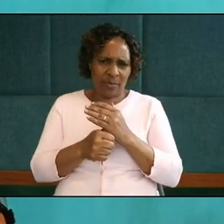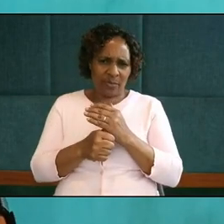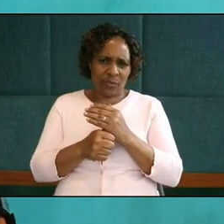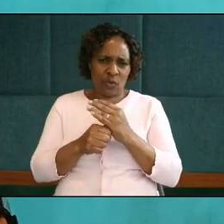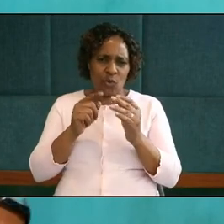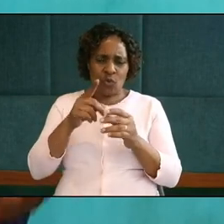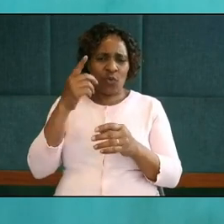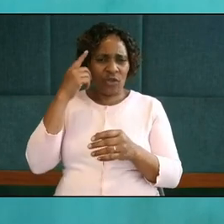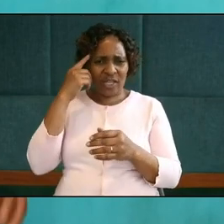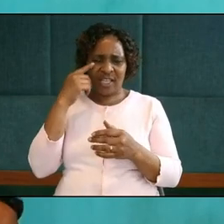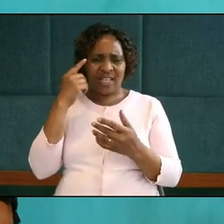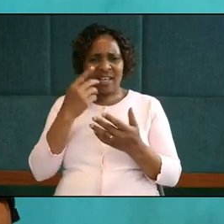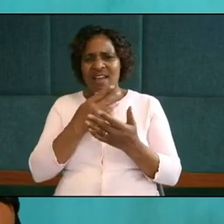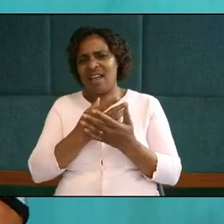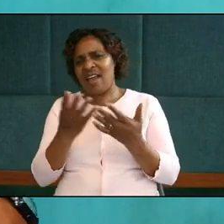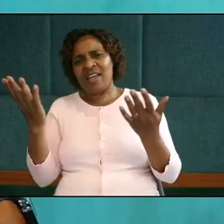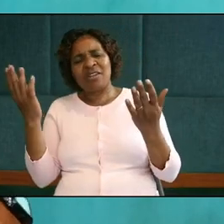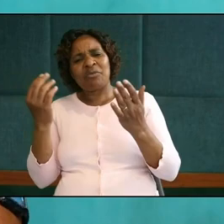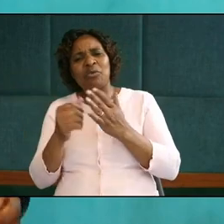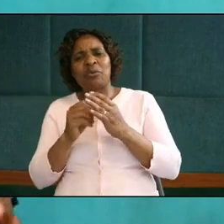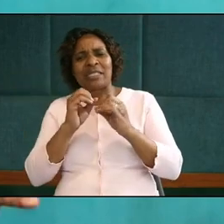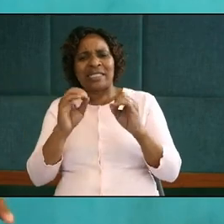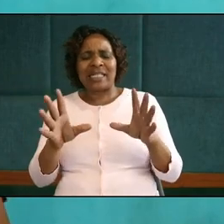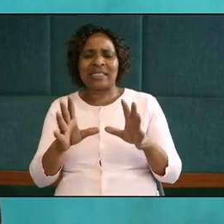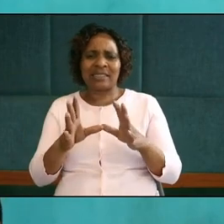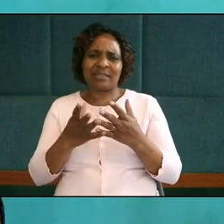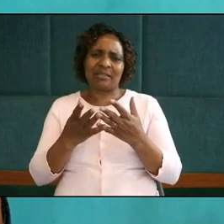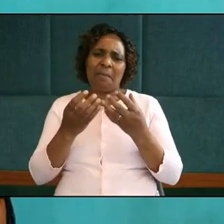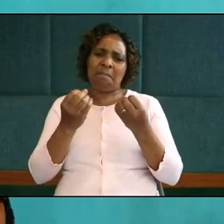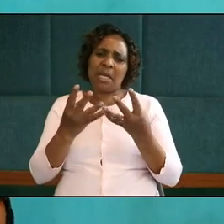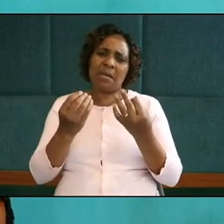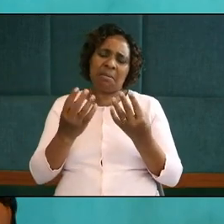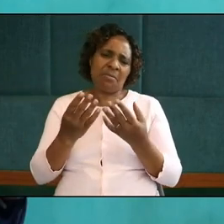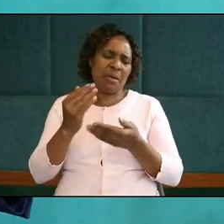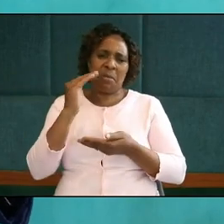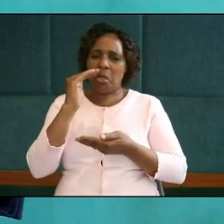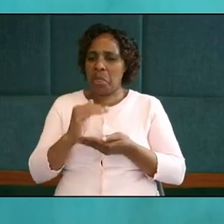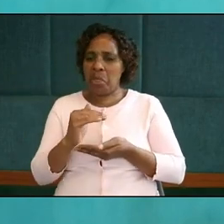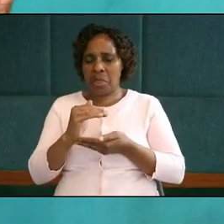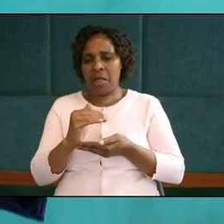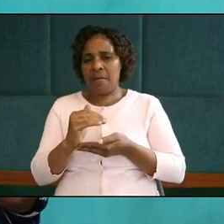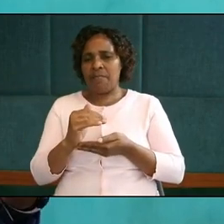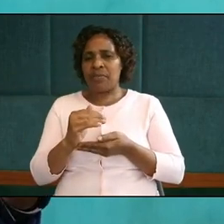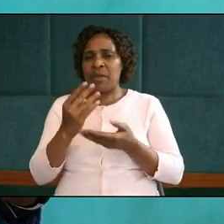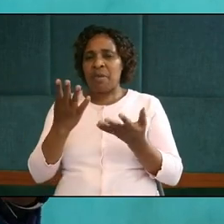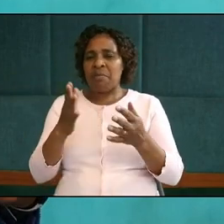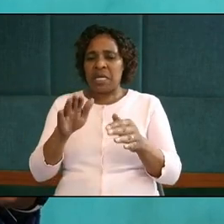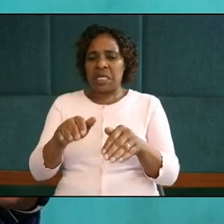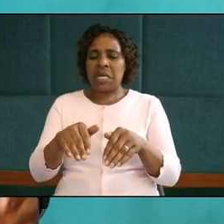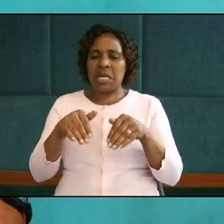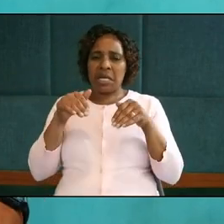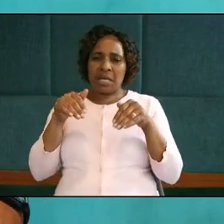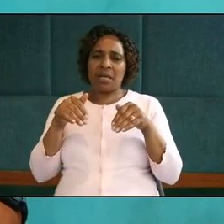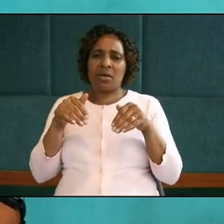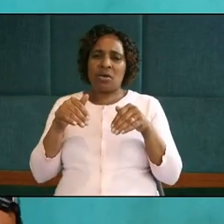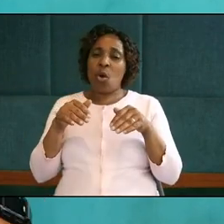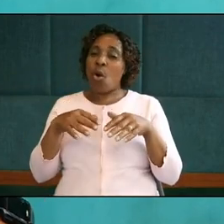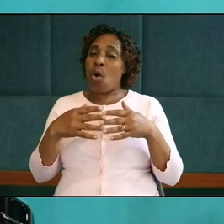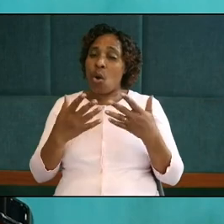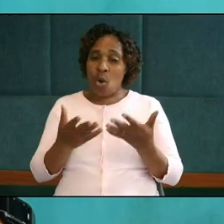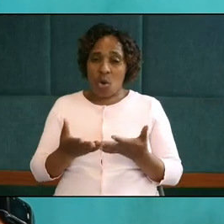think that, you know, the consequences here, if there are any, they'll be very minimal, you know? Or maybe they'll be delayed, you know?